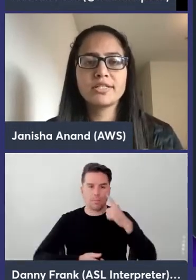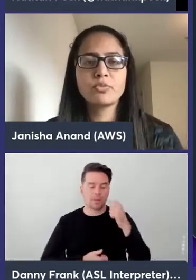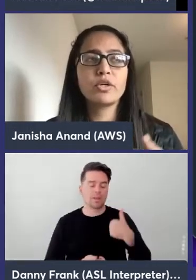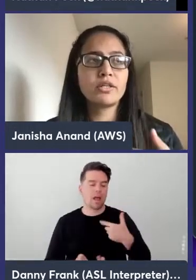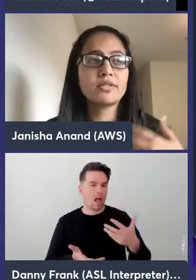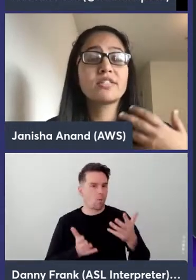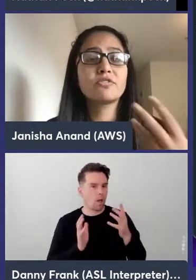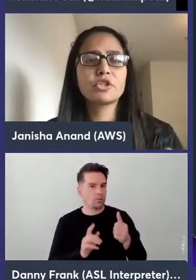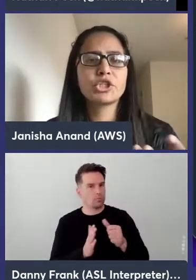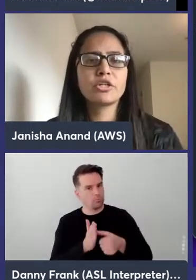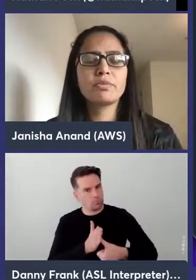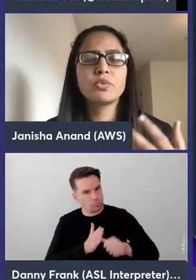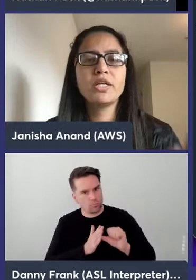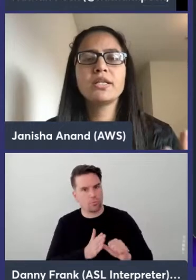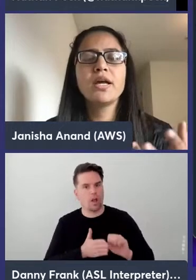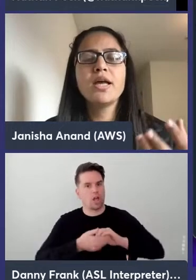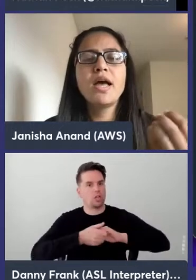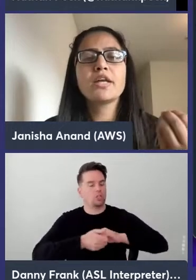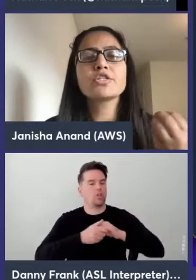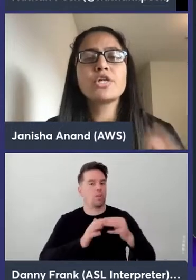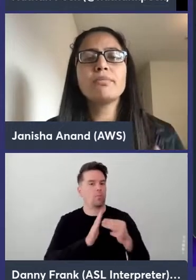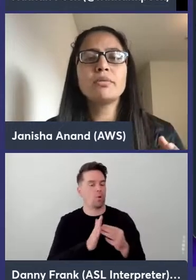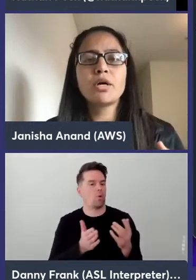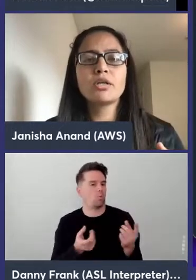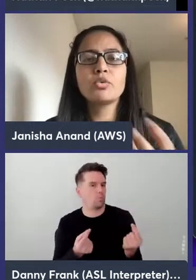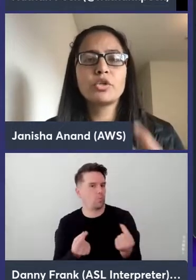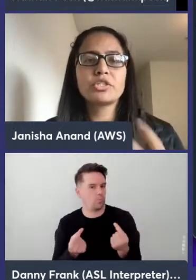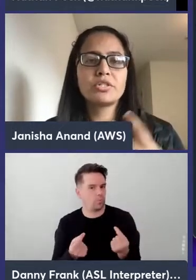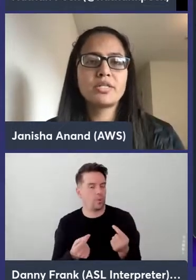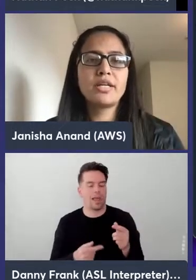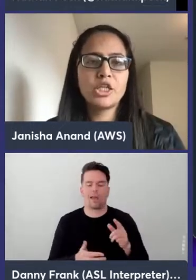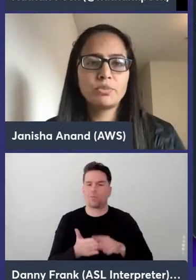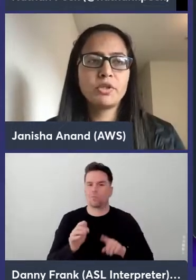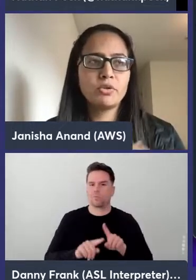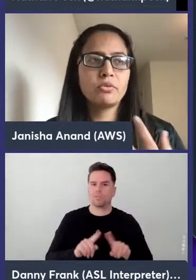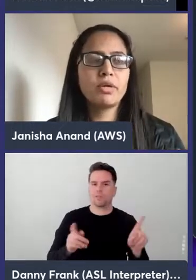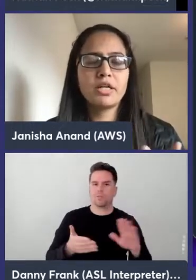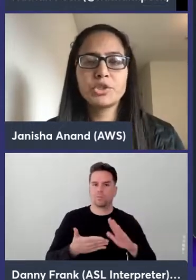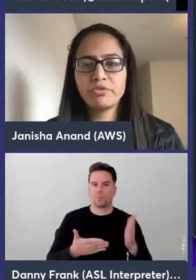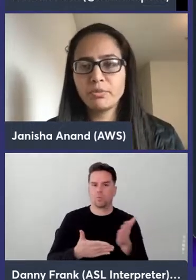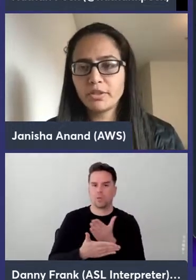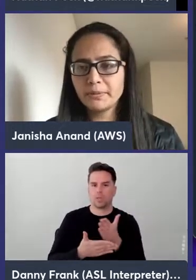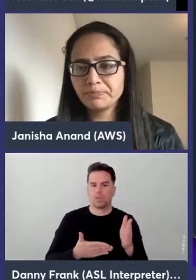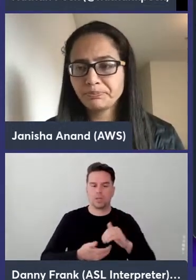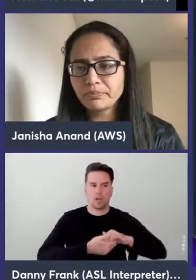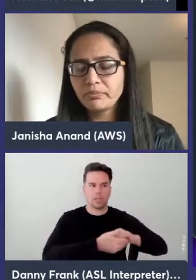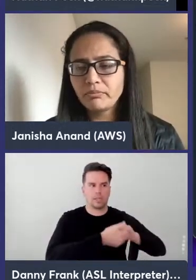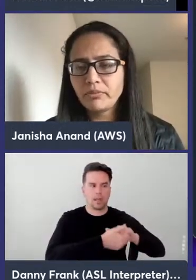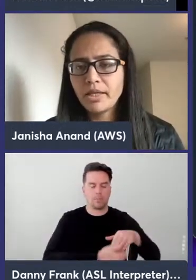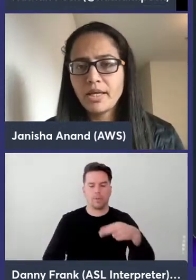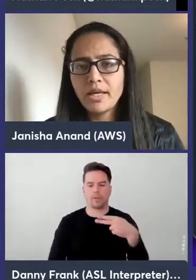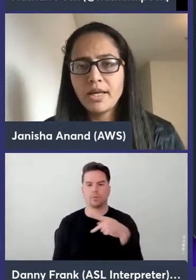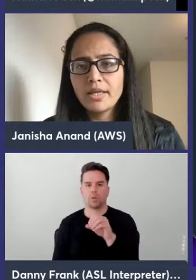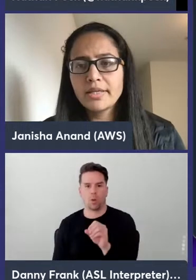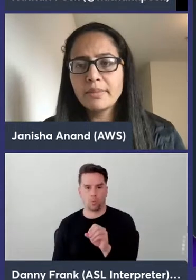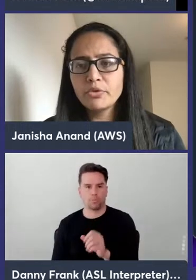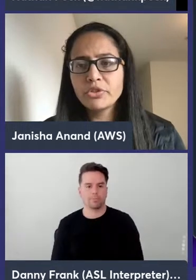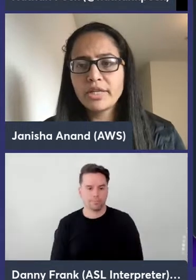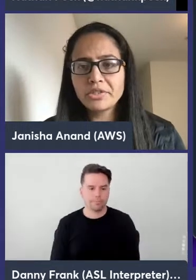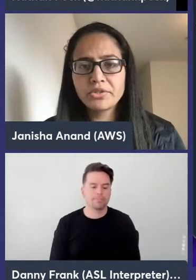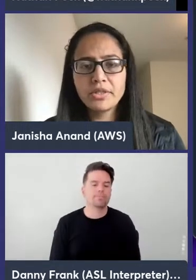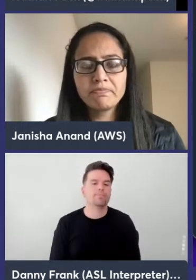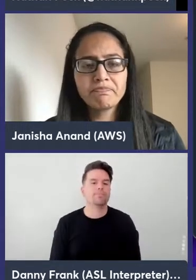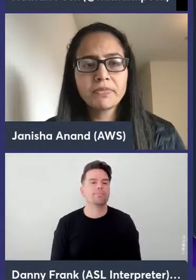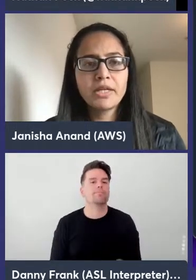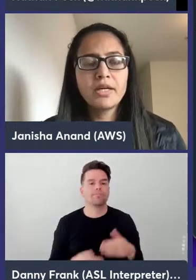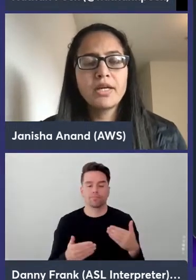actually does and what is the differentiator between an Ensemble model versus an HPO-driven model. Then I move to the